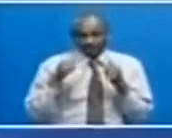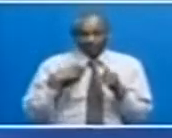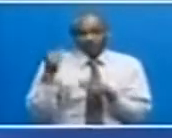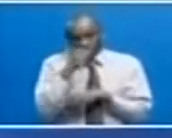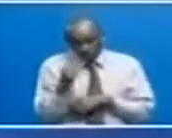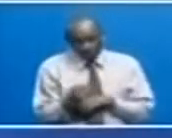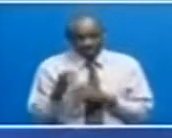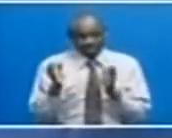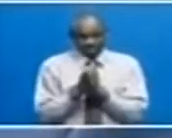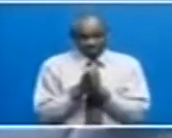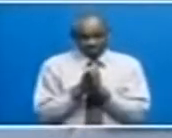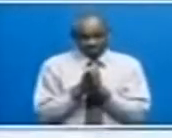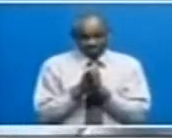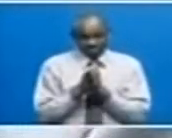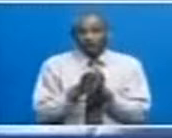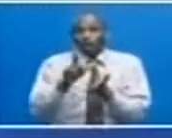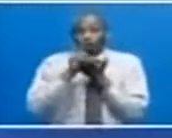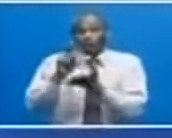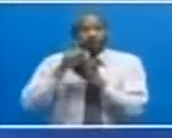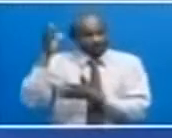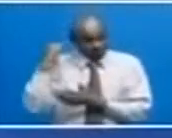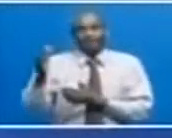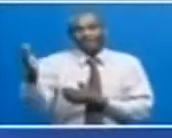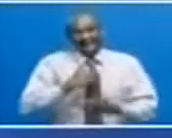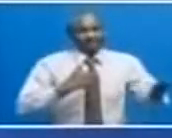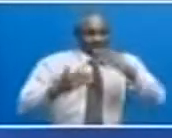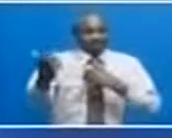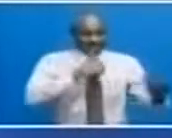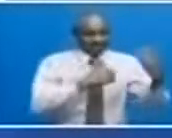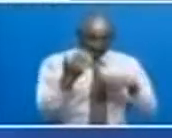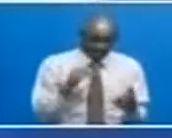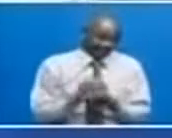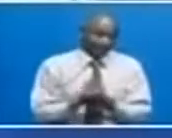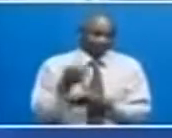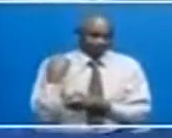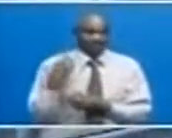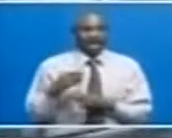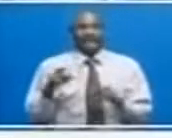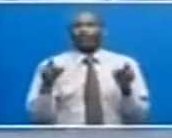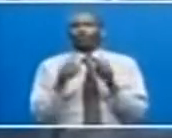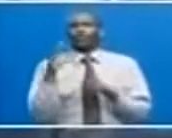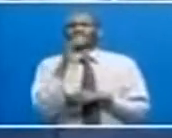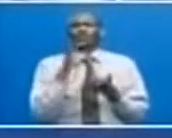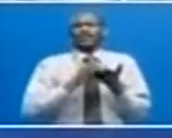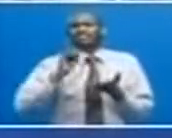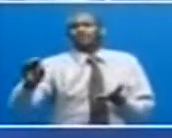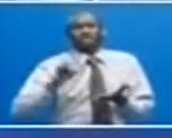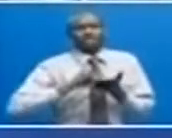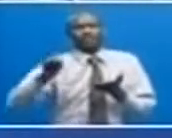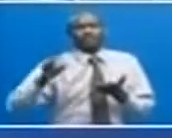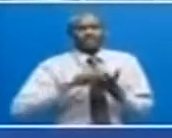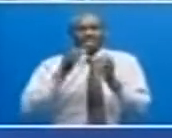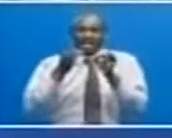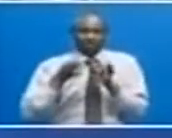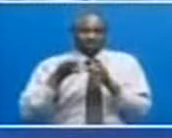old non-performing loans. Yes. And talking about customer deposits also went up, and also the